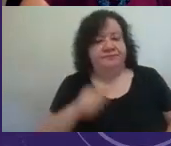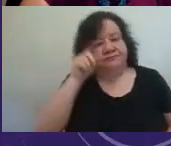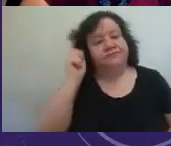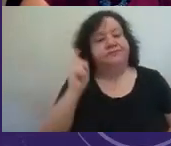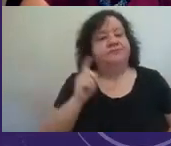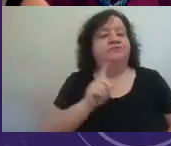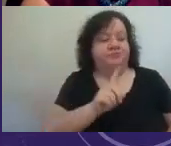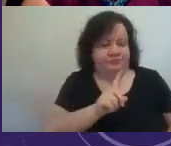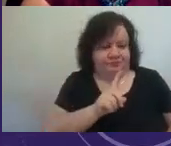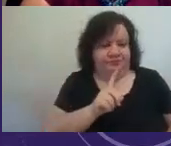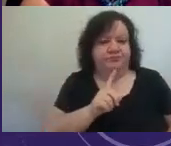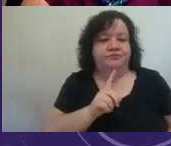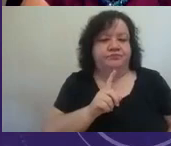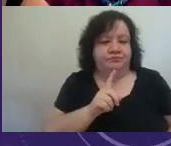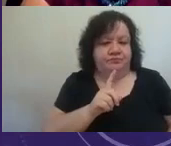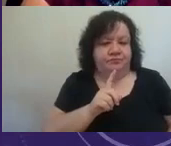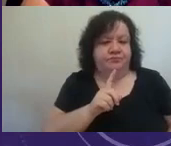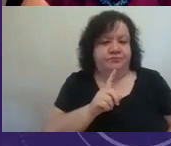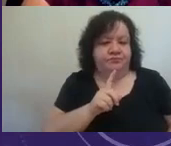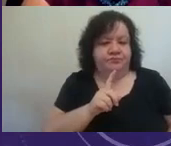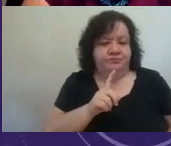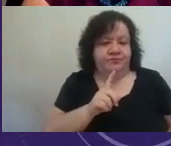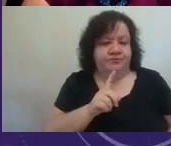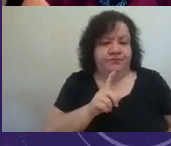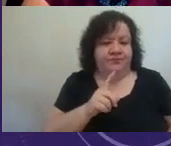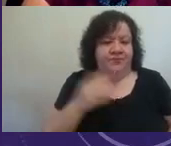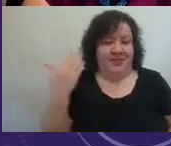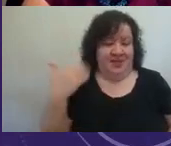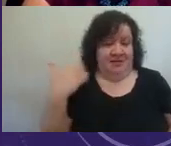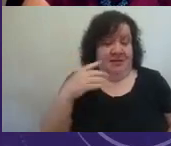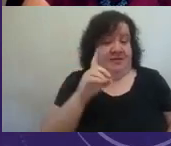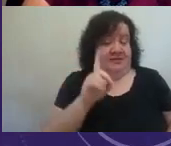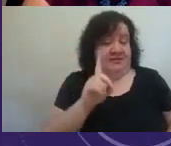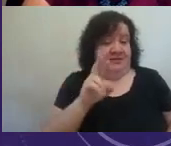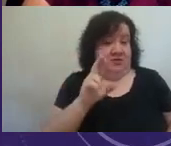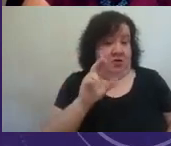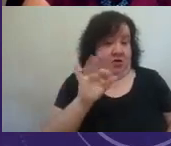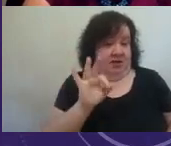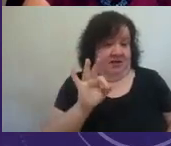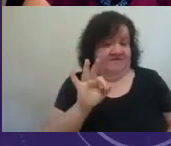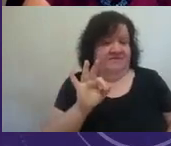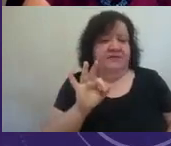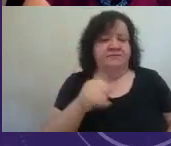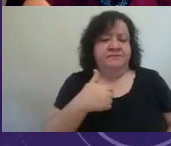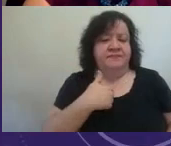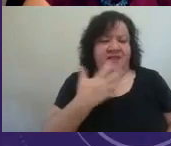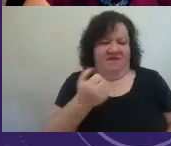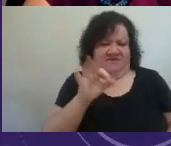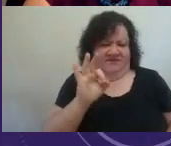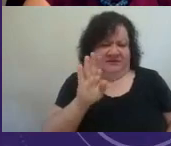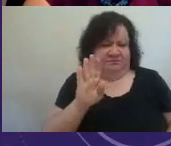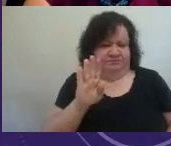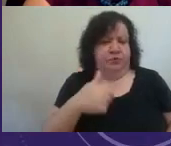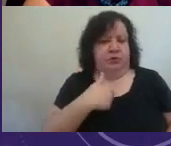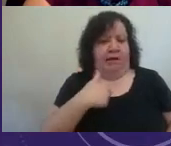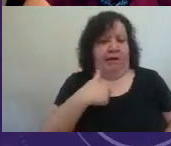Facebook, I post about how Disability Rights Fund announces our letter of interest. And